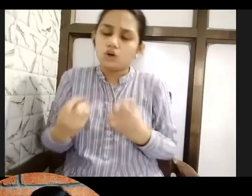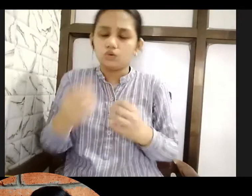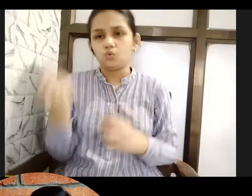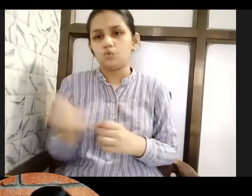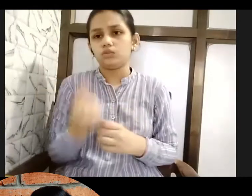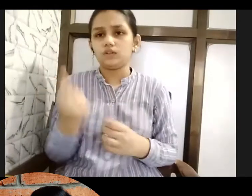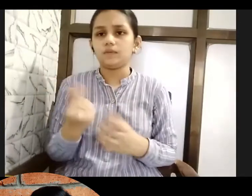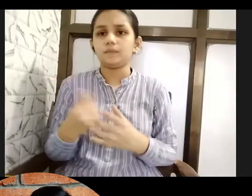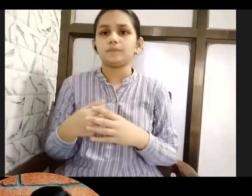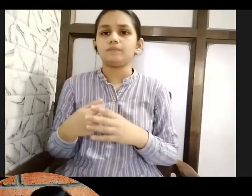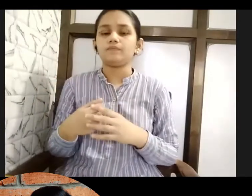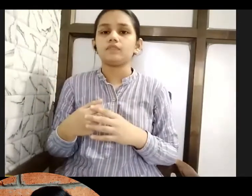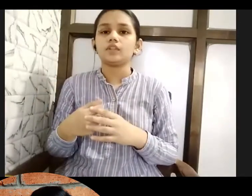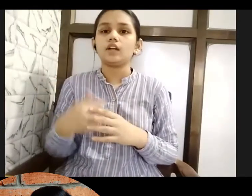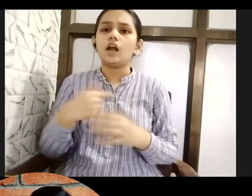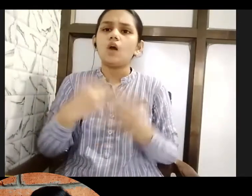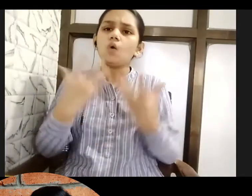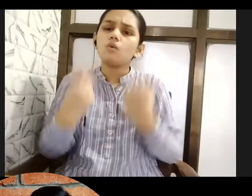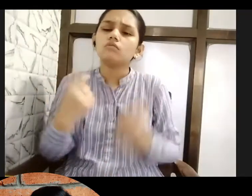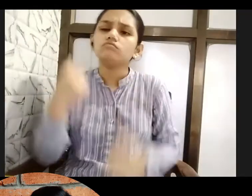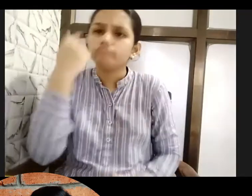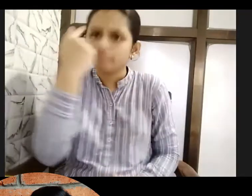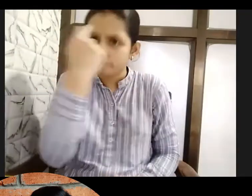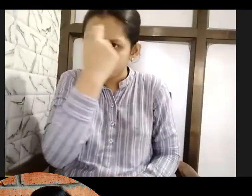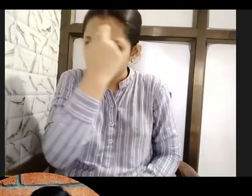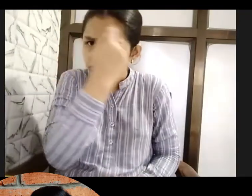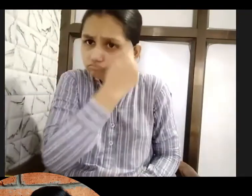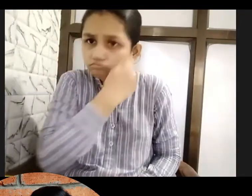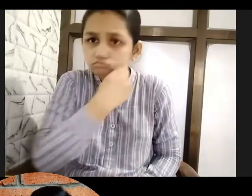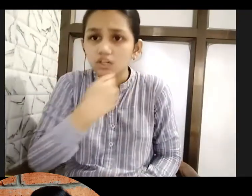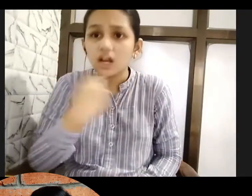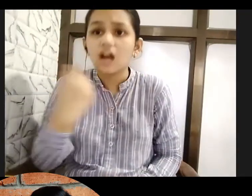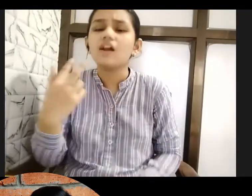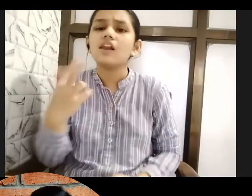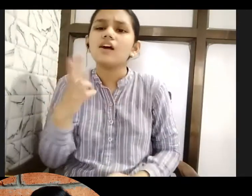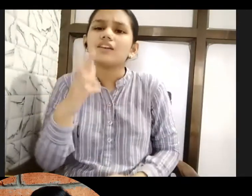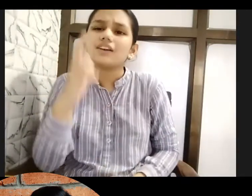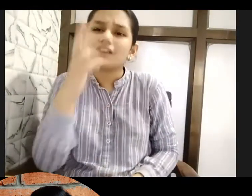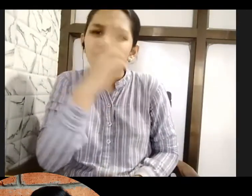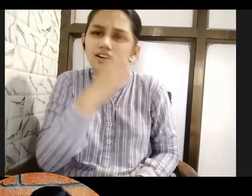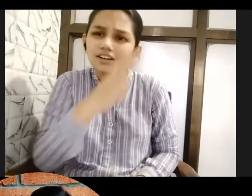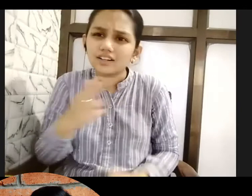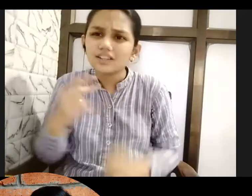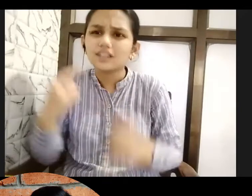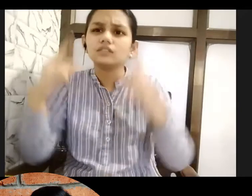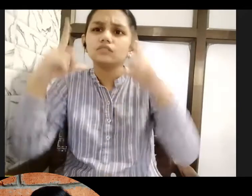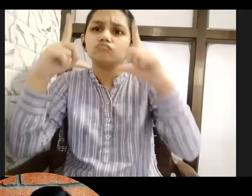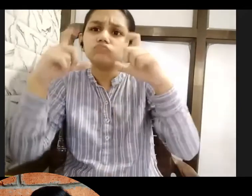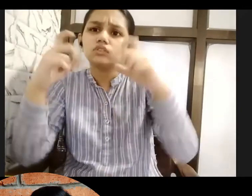If I want only his face, I will cut the image.